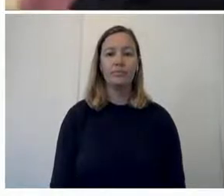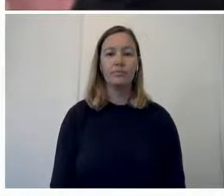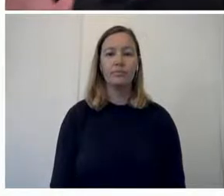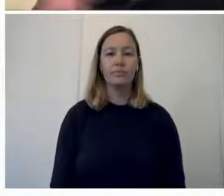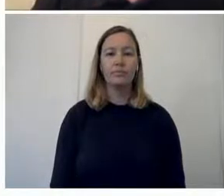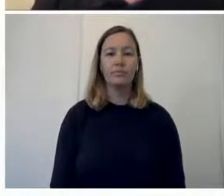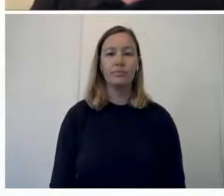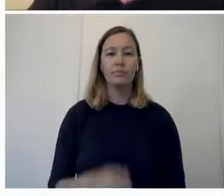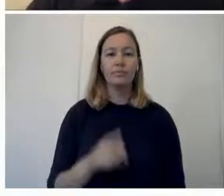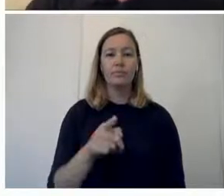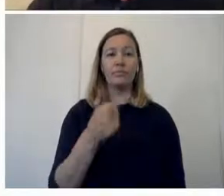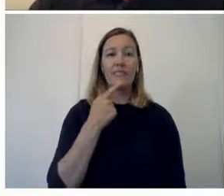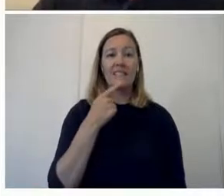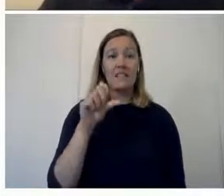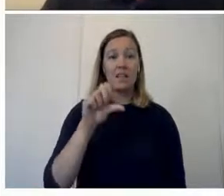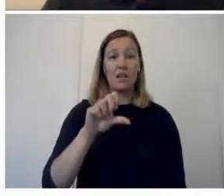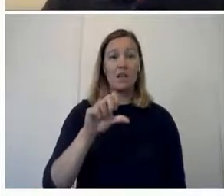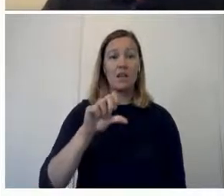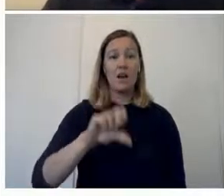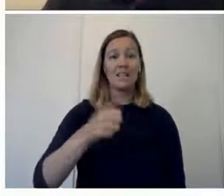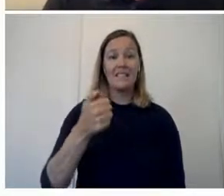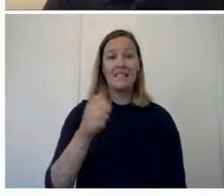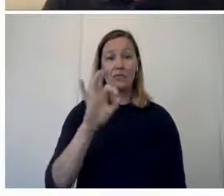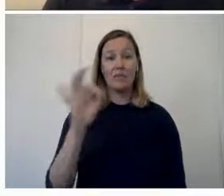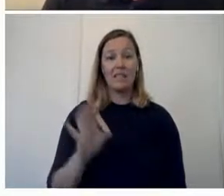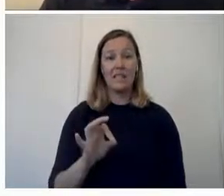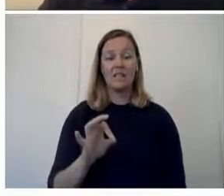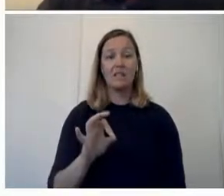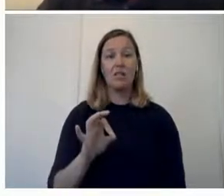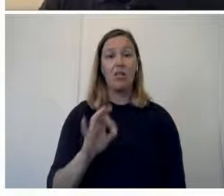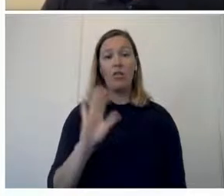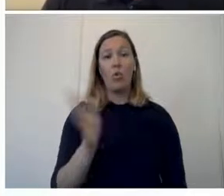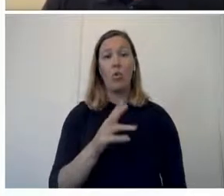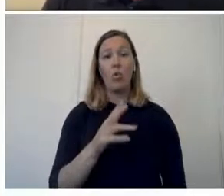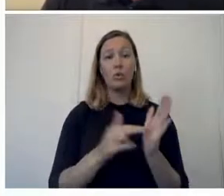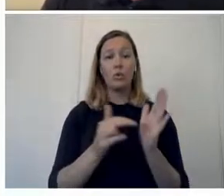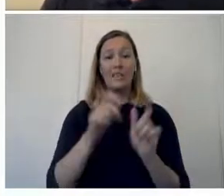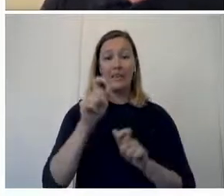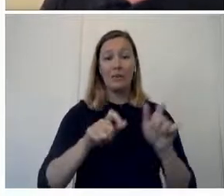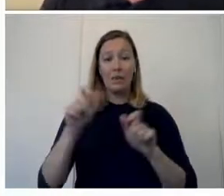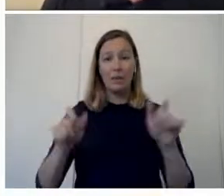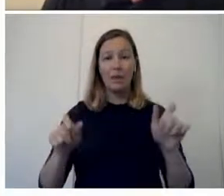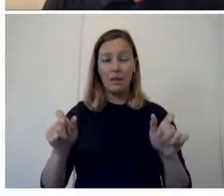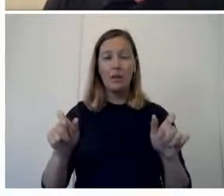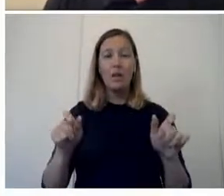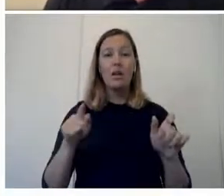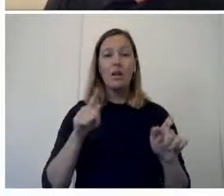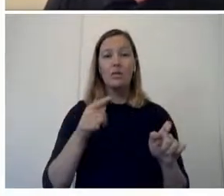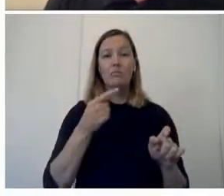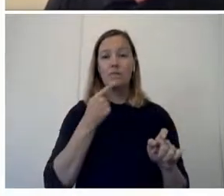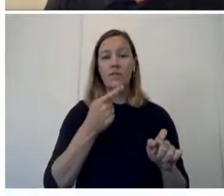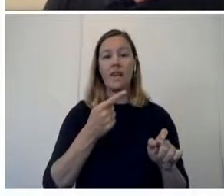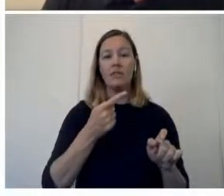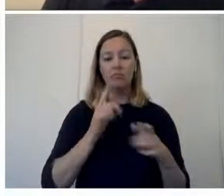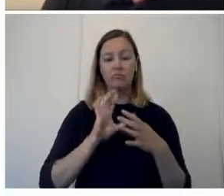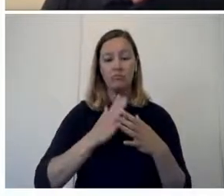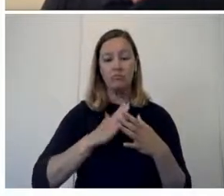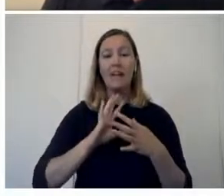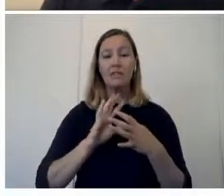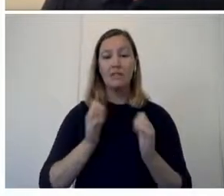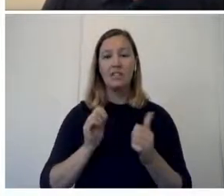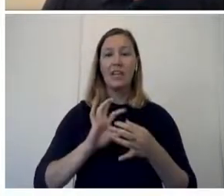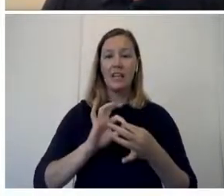is that 96% of all New Zealanders report engaging in